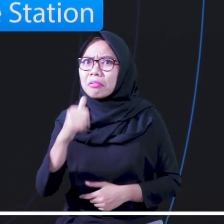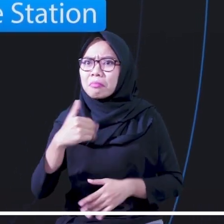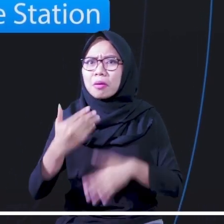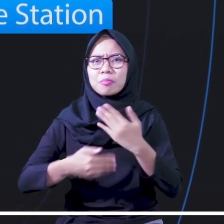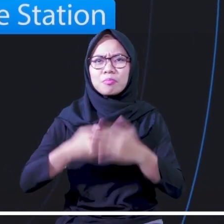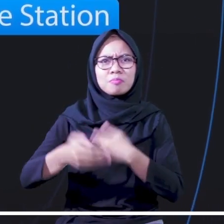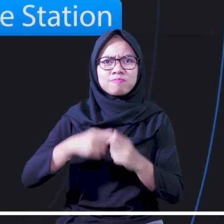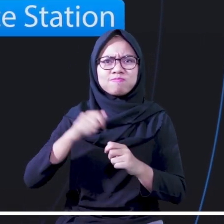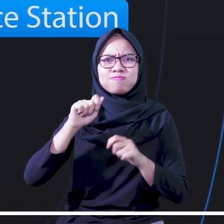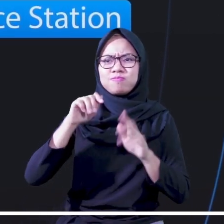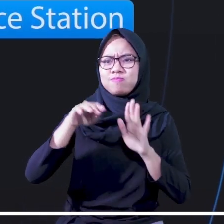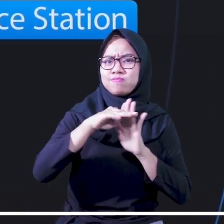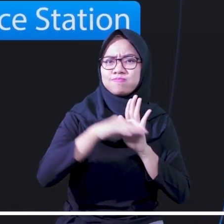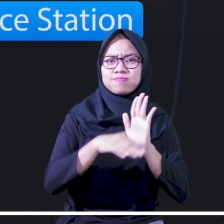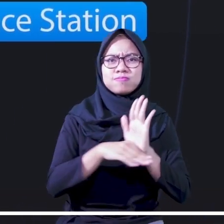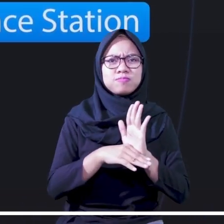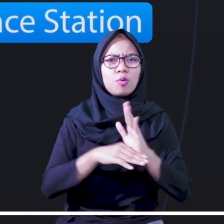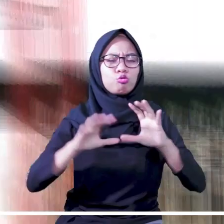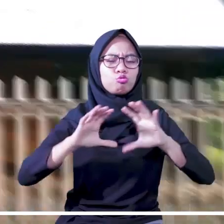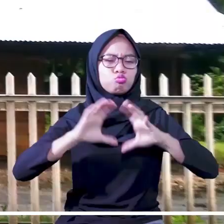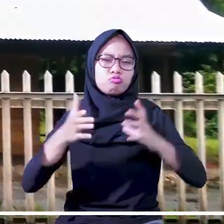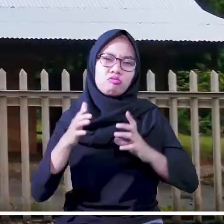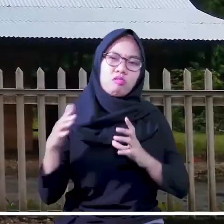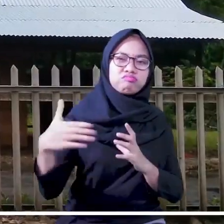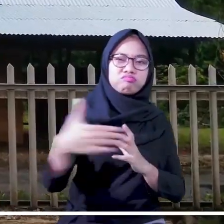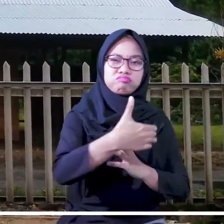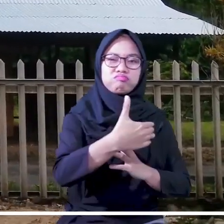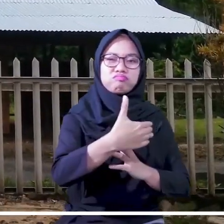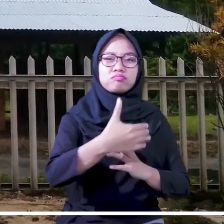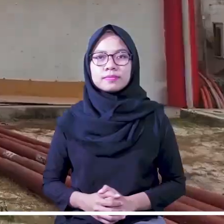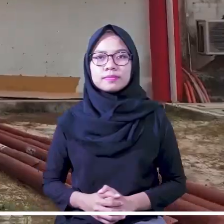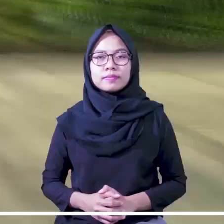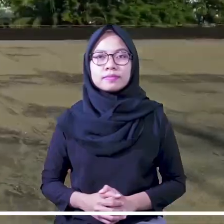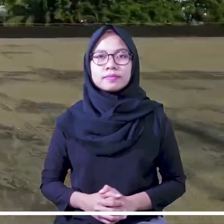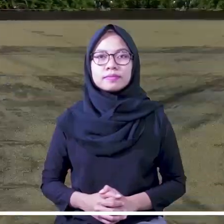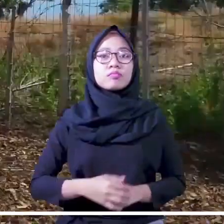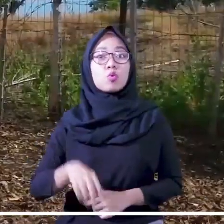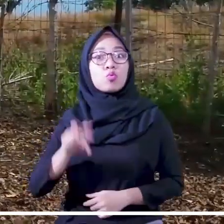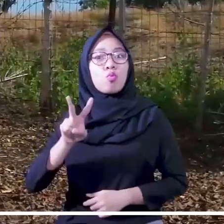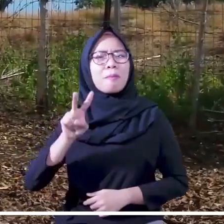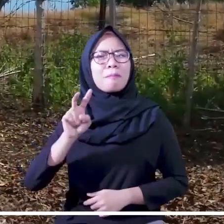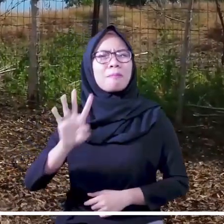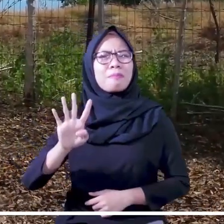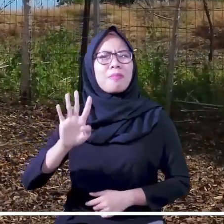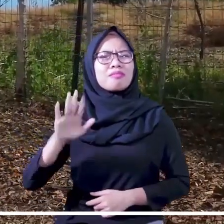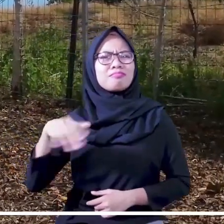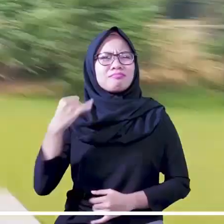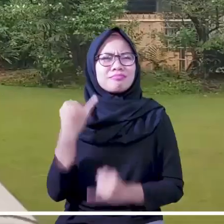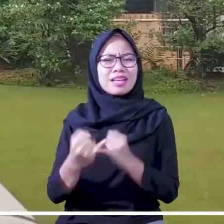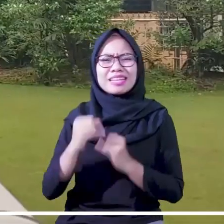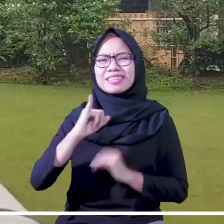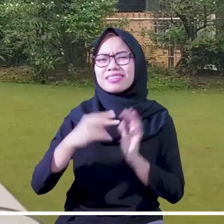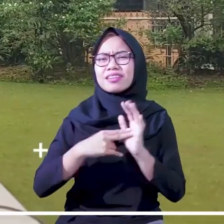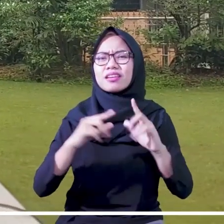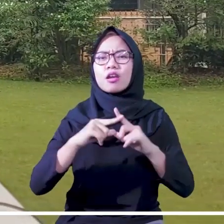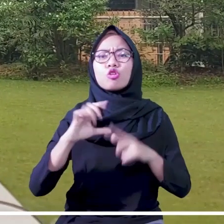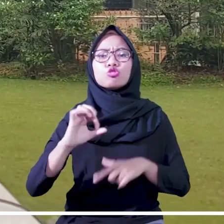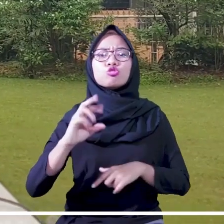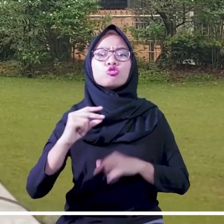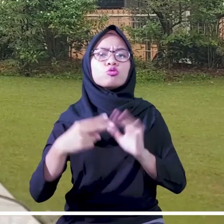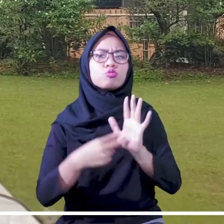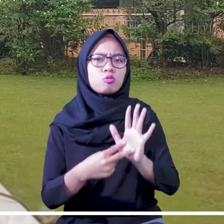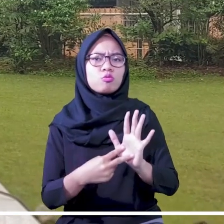of data, geospatial data included, will run the world. In the past 24 years,